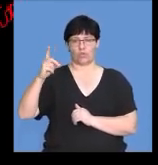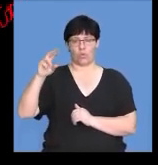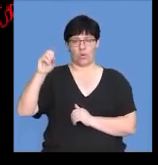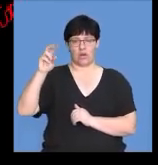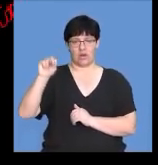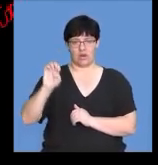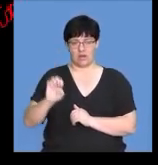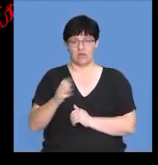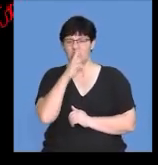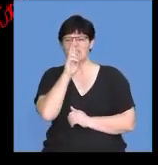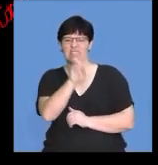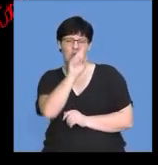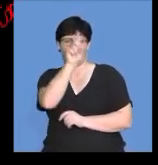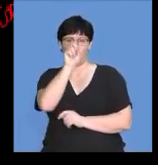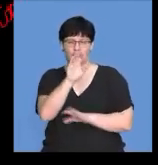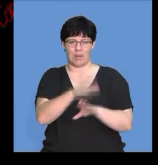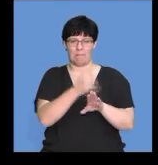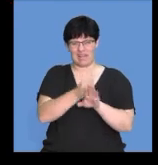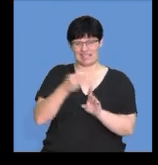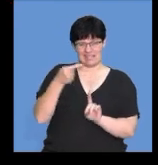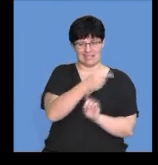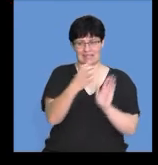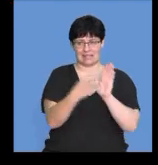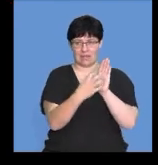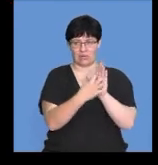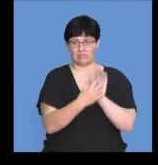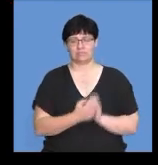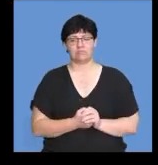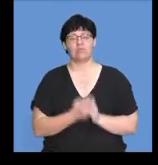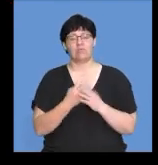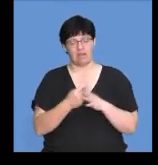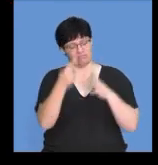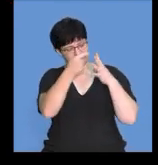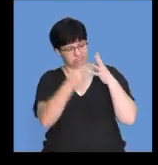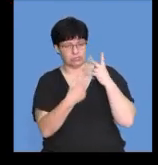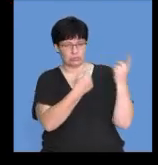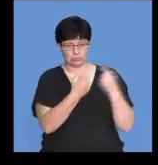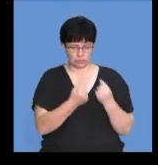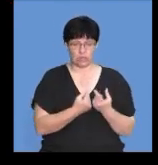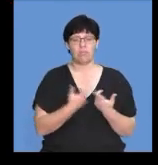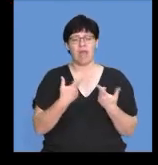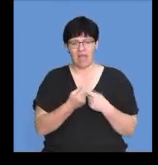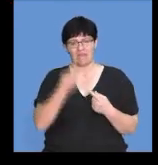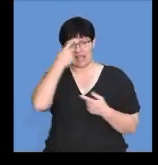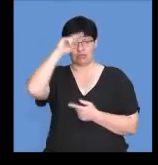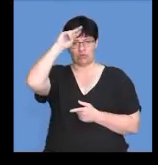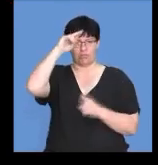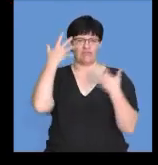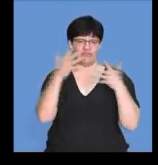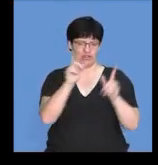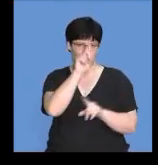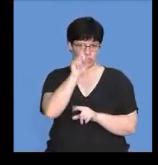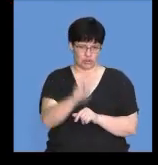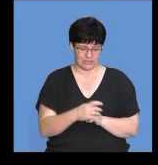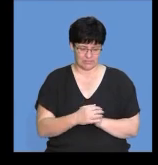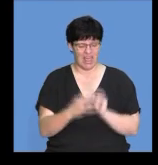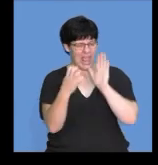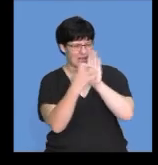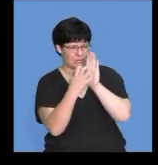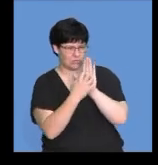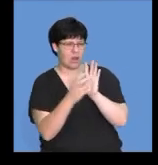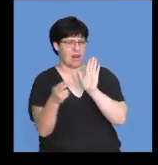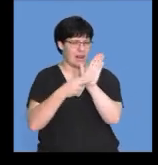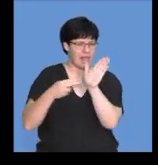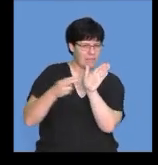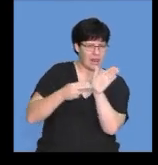so let's look at the questions that are based on this diagram. So we've gone through lots of the diagram. We've kind of interpreted the question, the images. We've